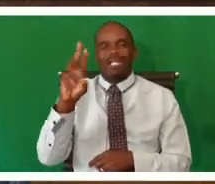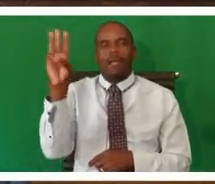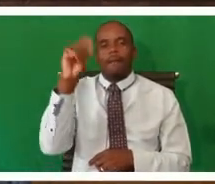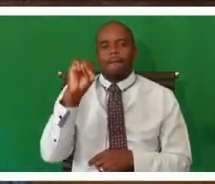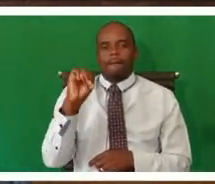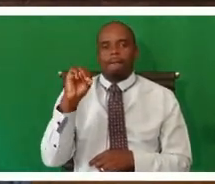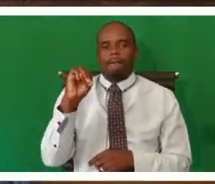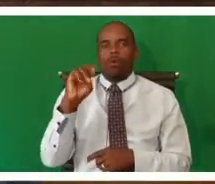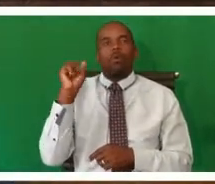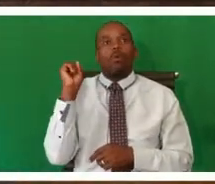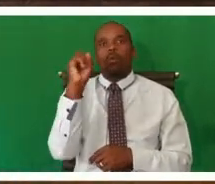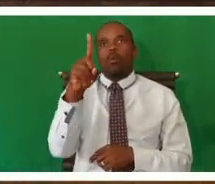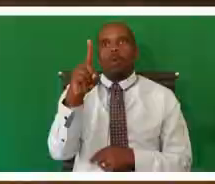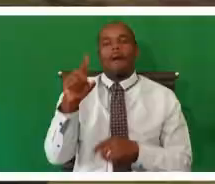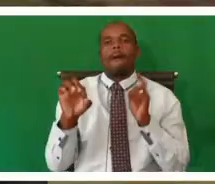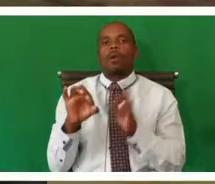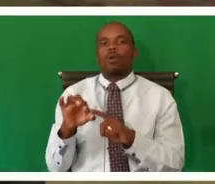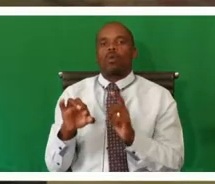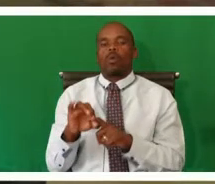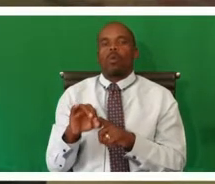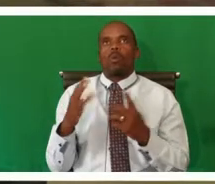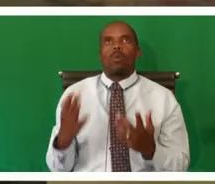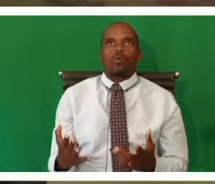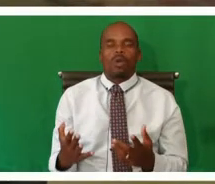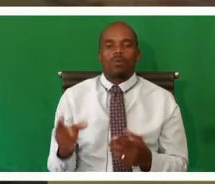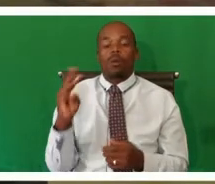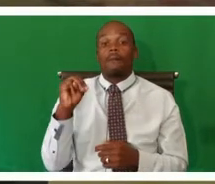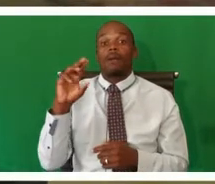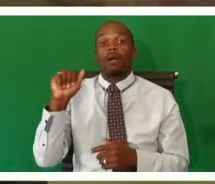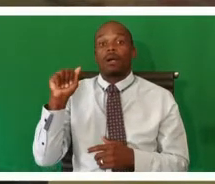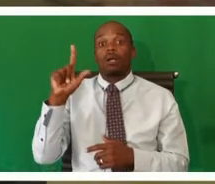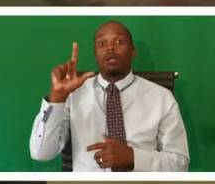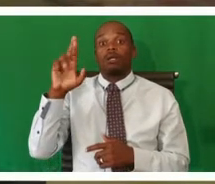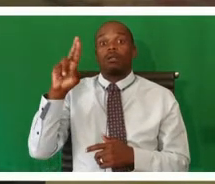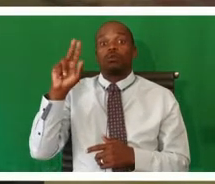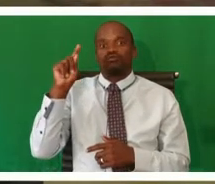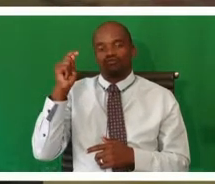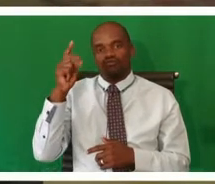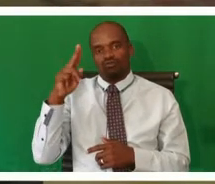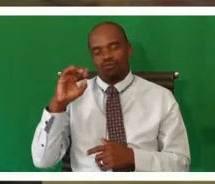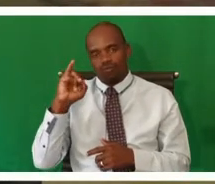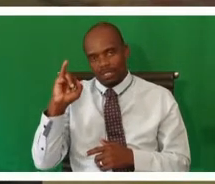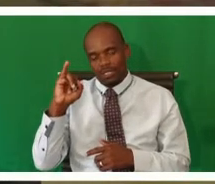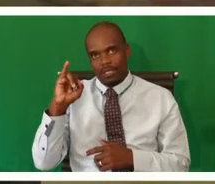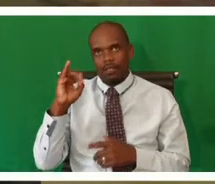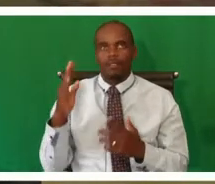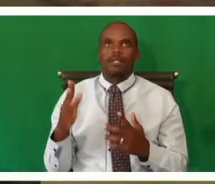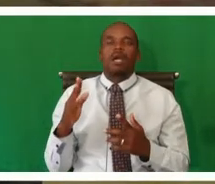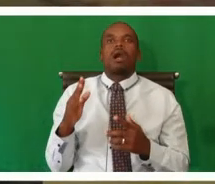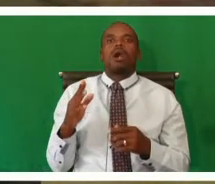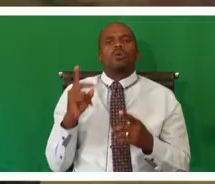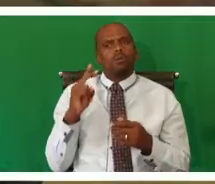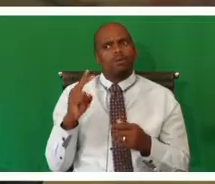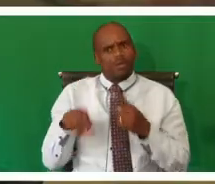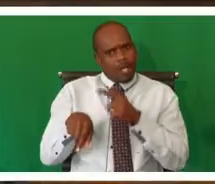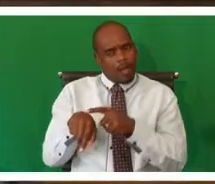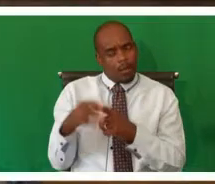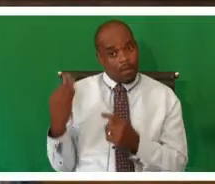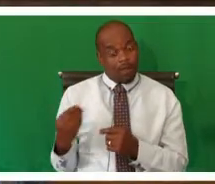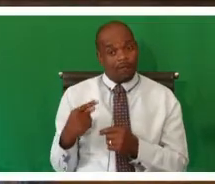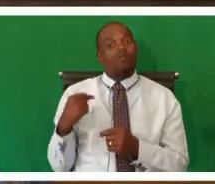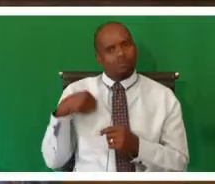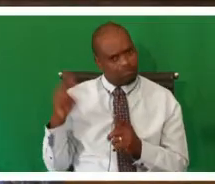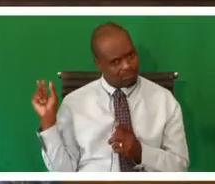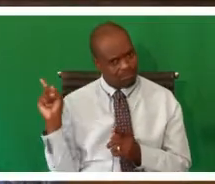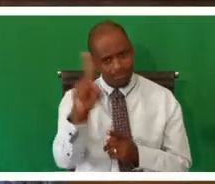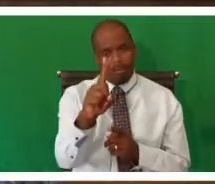Special Economic Zone. I wish how Nalinako, you can just go there and see what is happening in Maluti